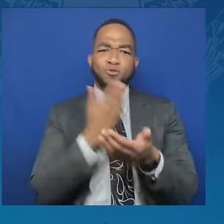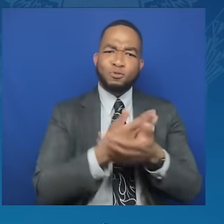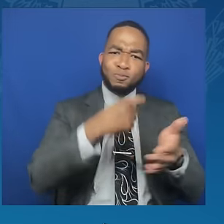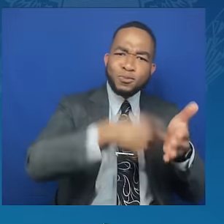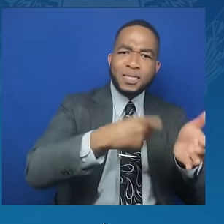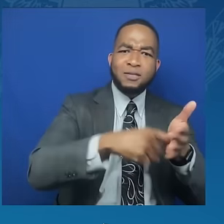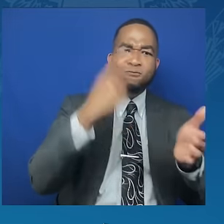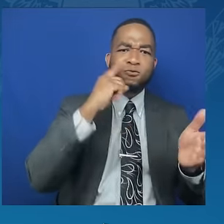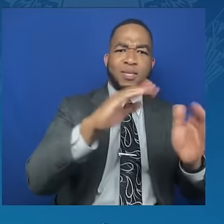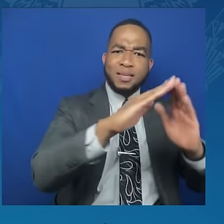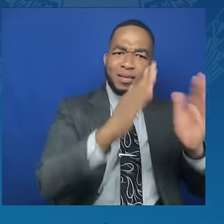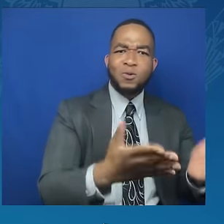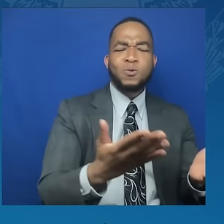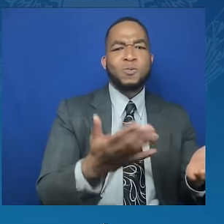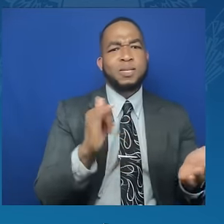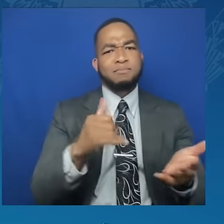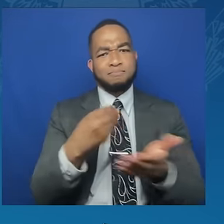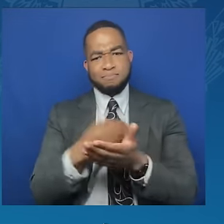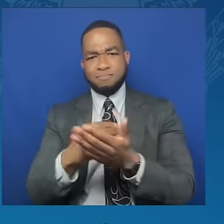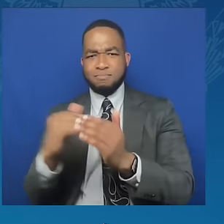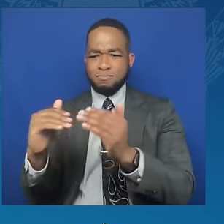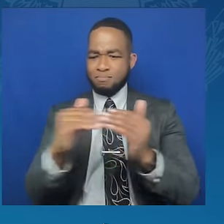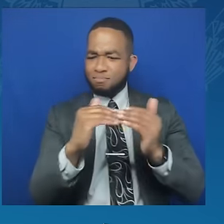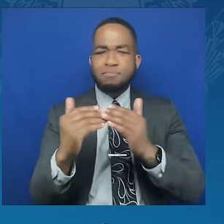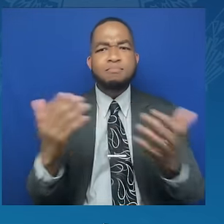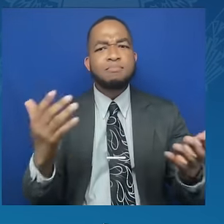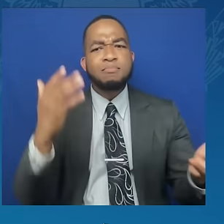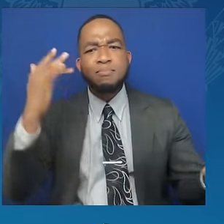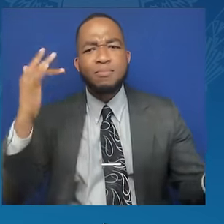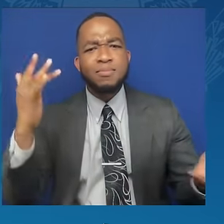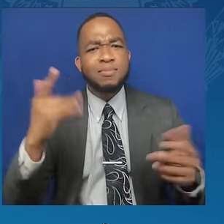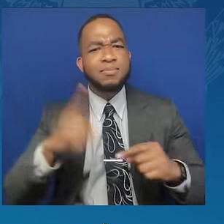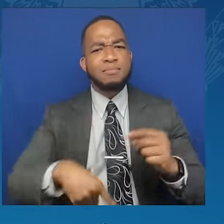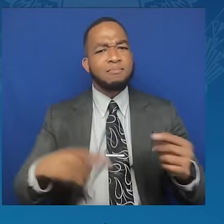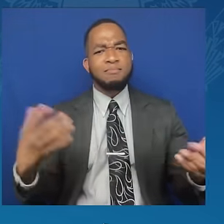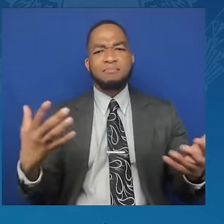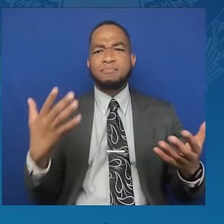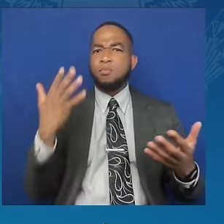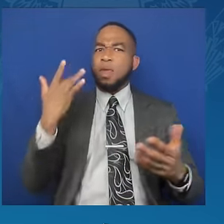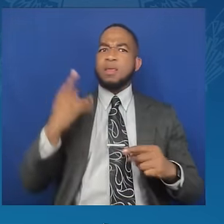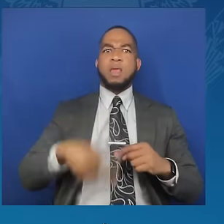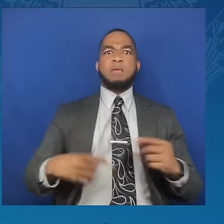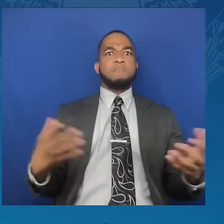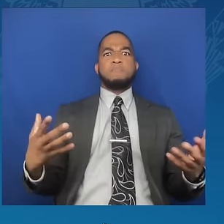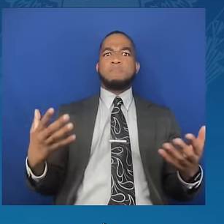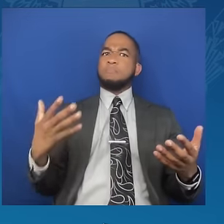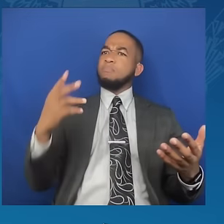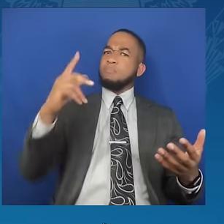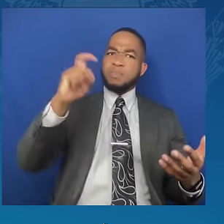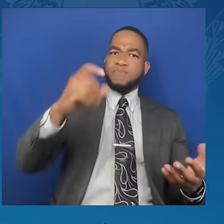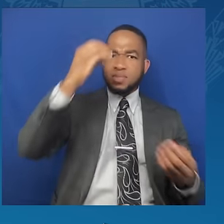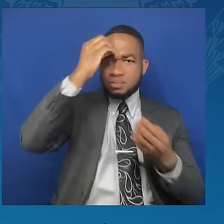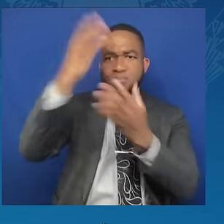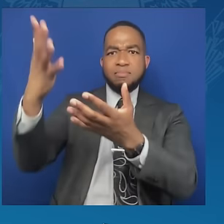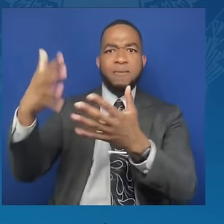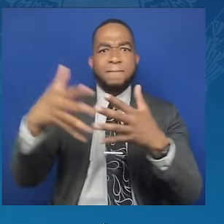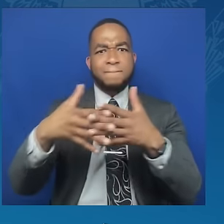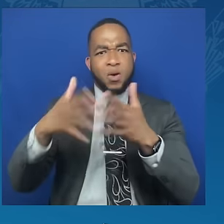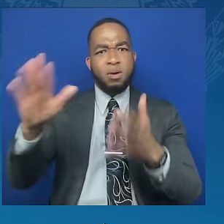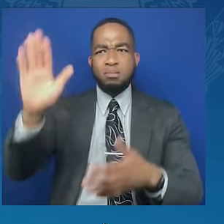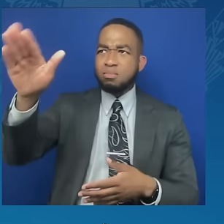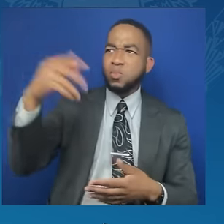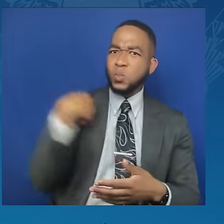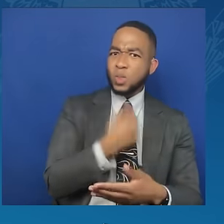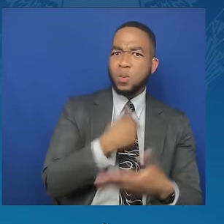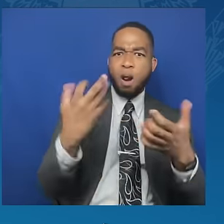hold America to its promise? Why can't we fight for equality, for fairness, for justice